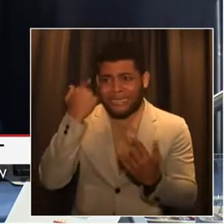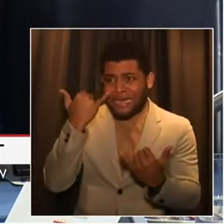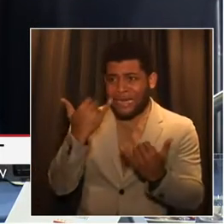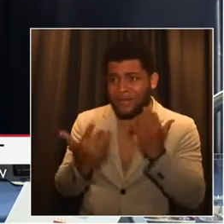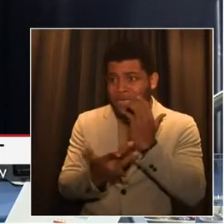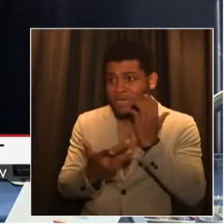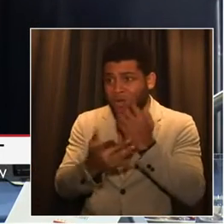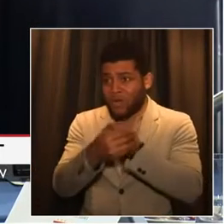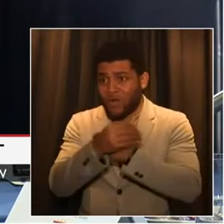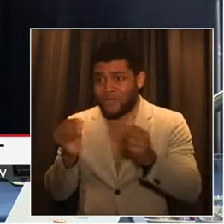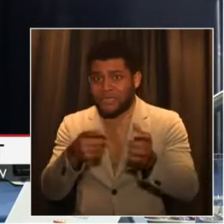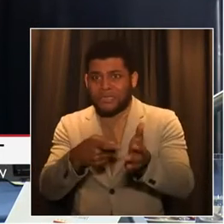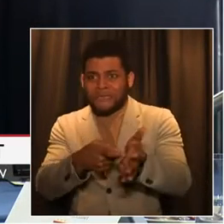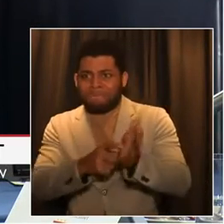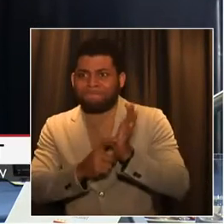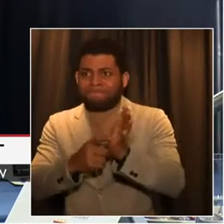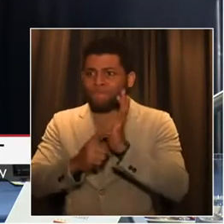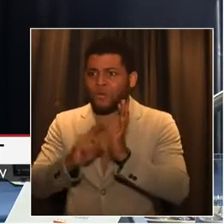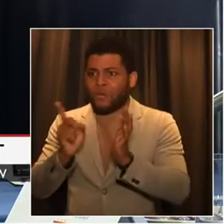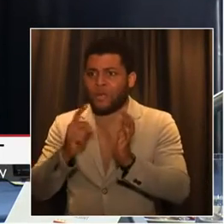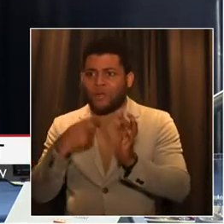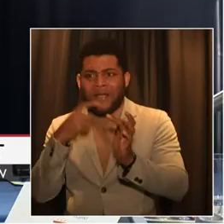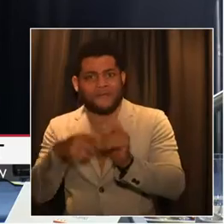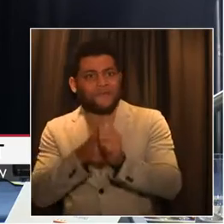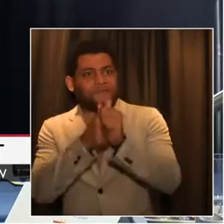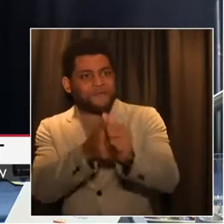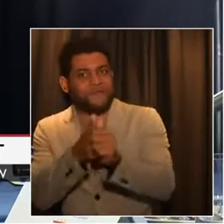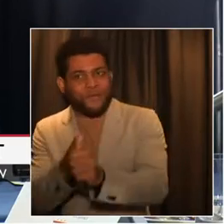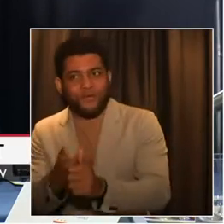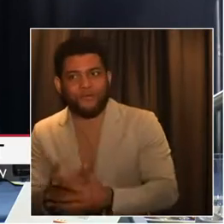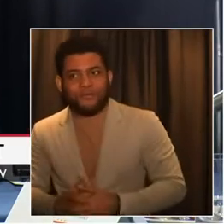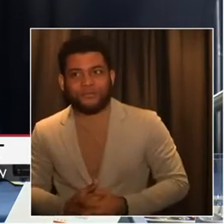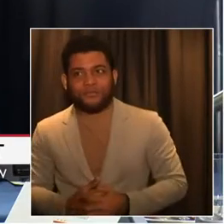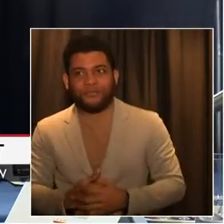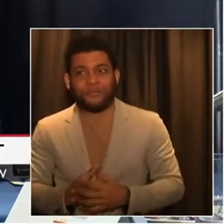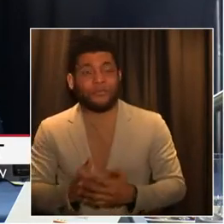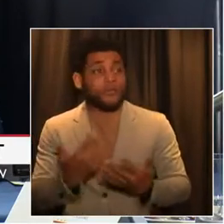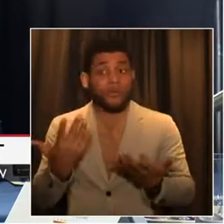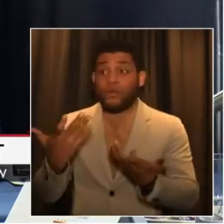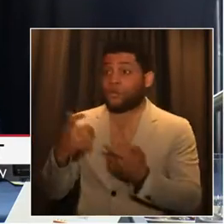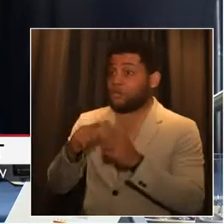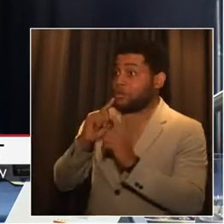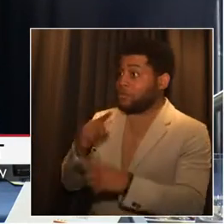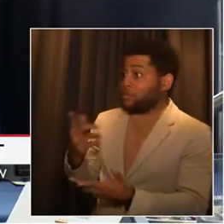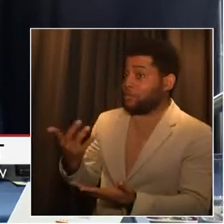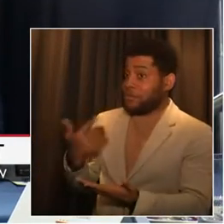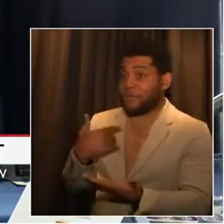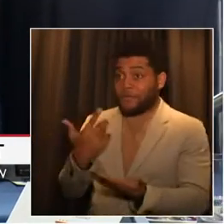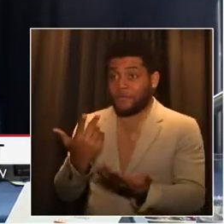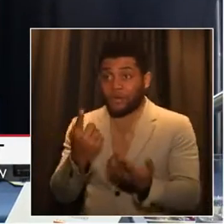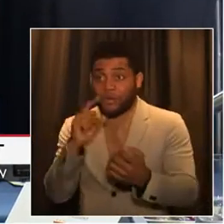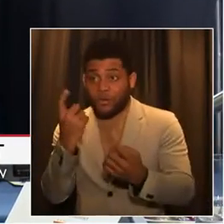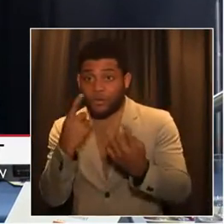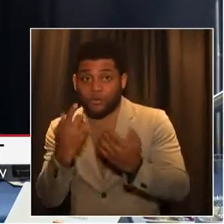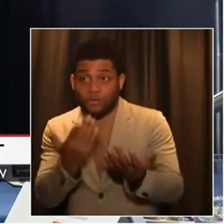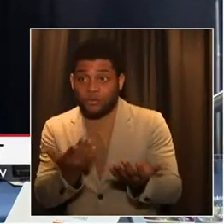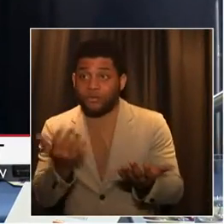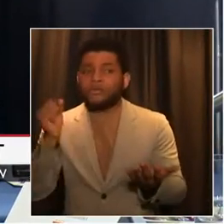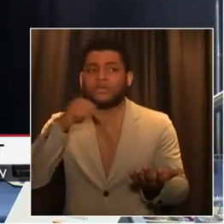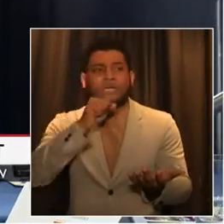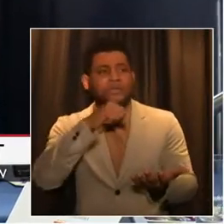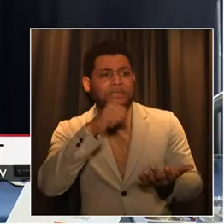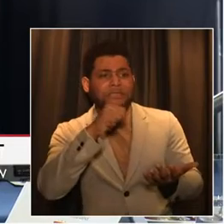us. You looking for a response? I hope there's some response. Like, yes, we're looking at